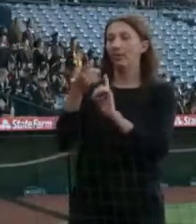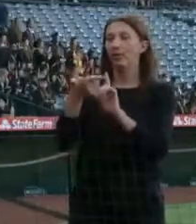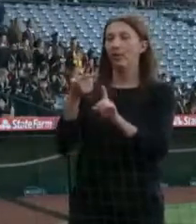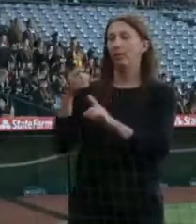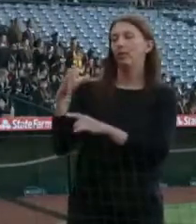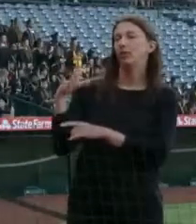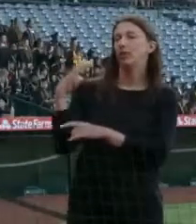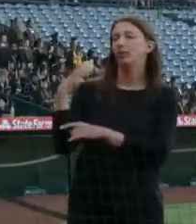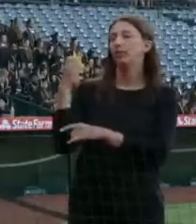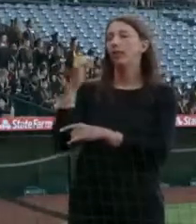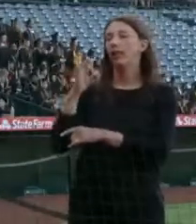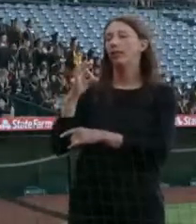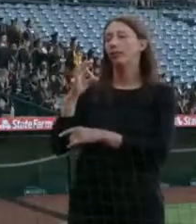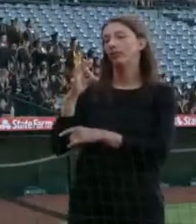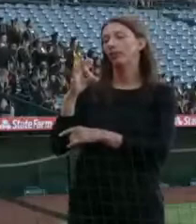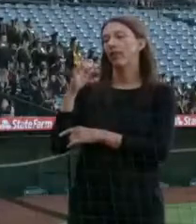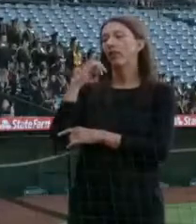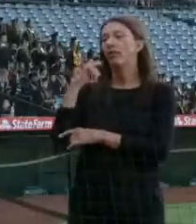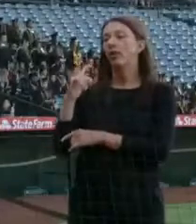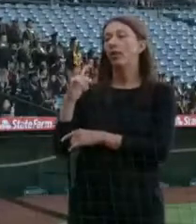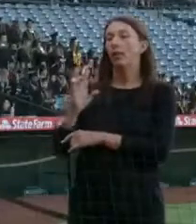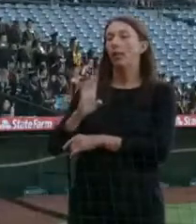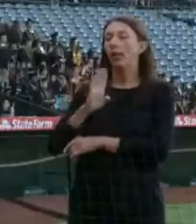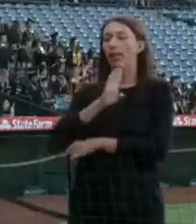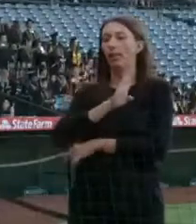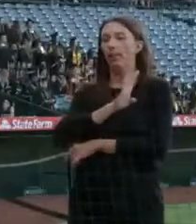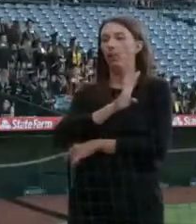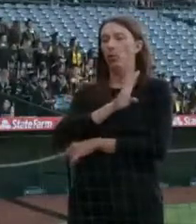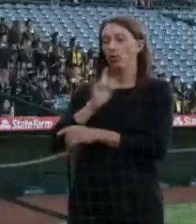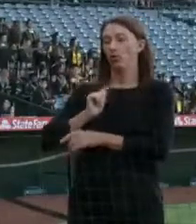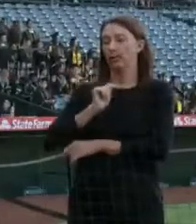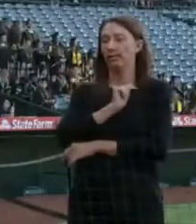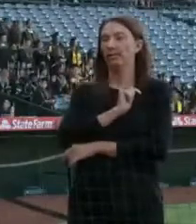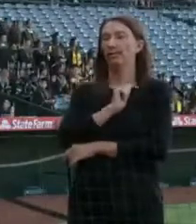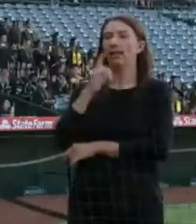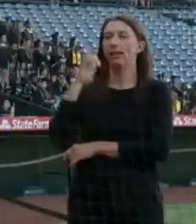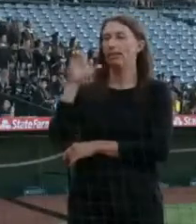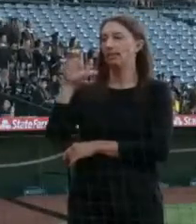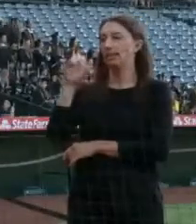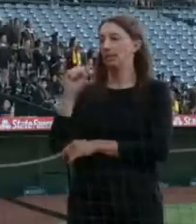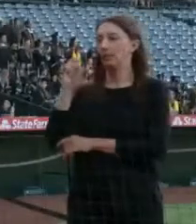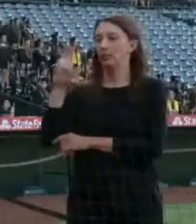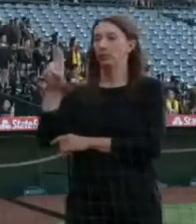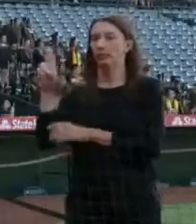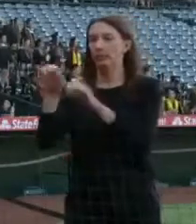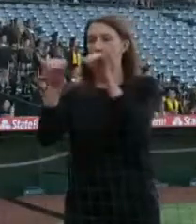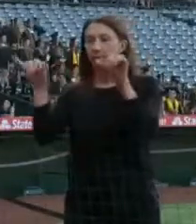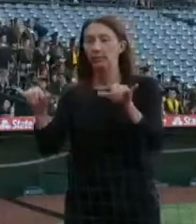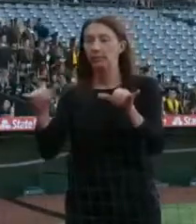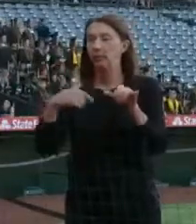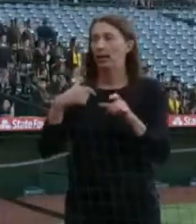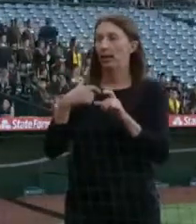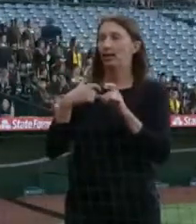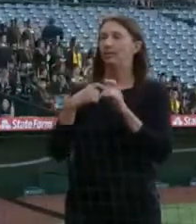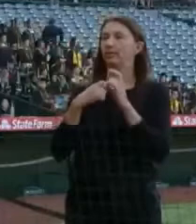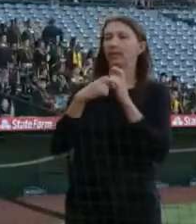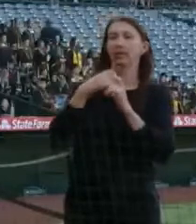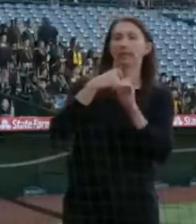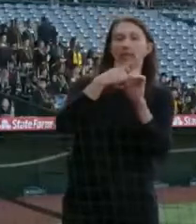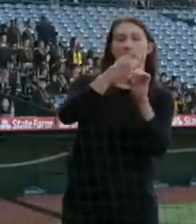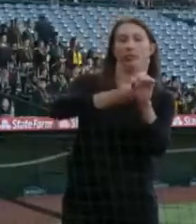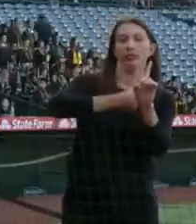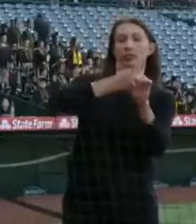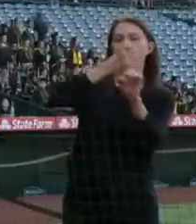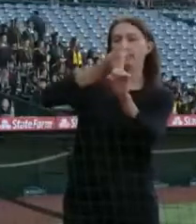Chancellor and the Board of Trustees of the California State University, I confer upon each of